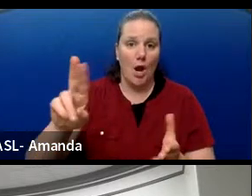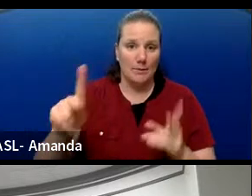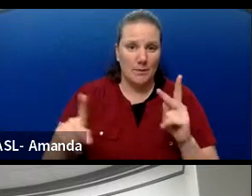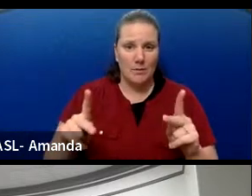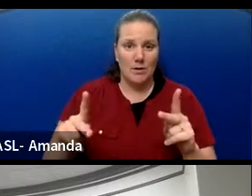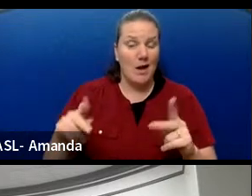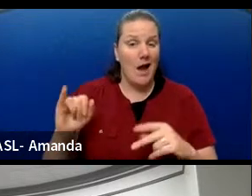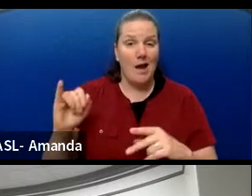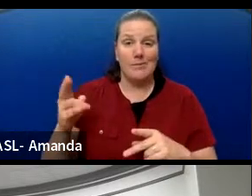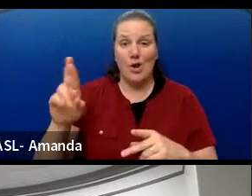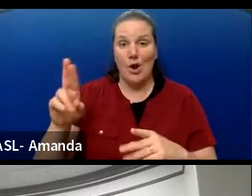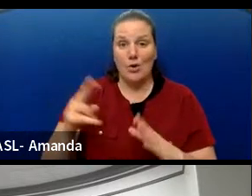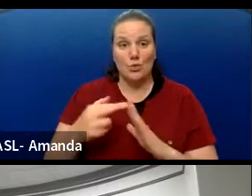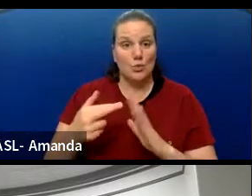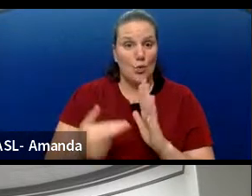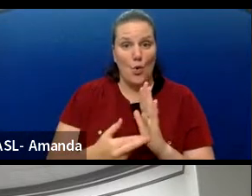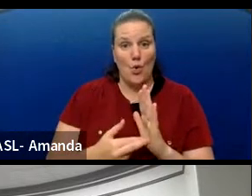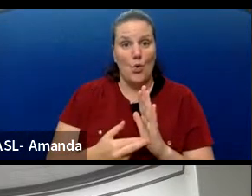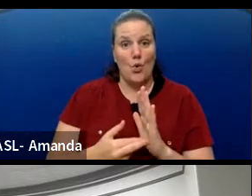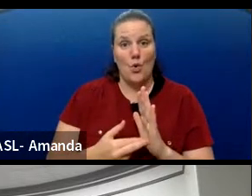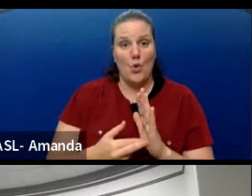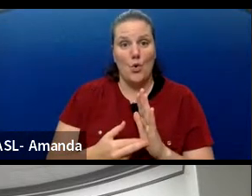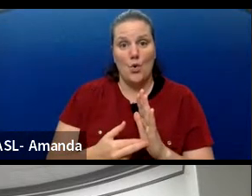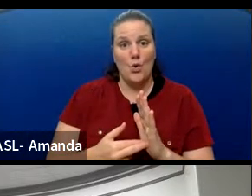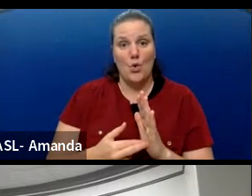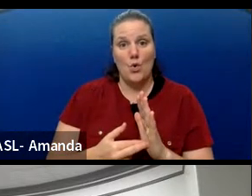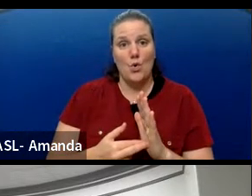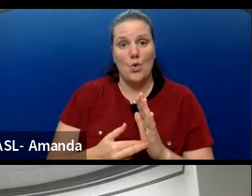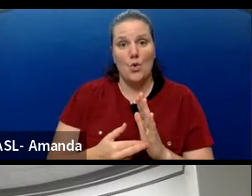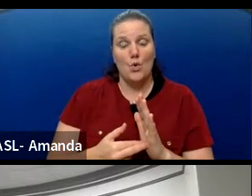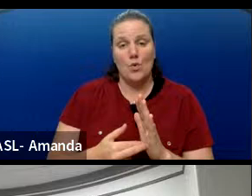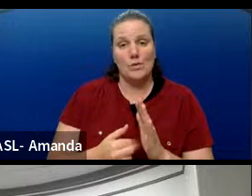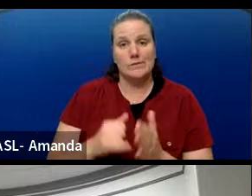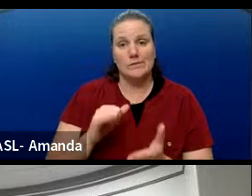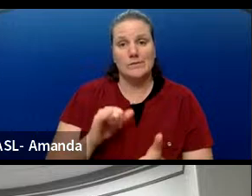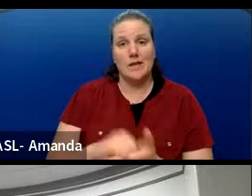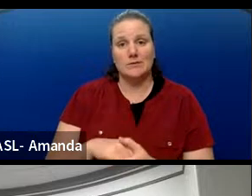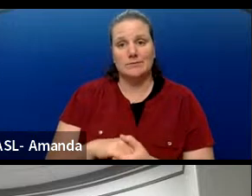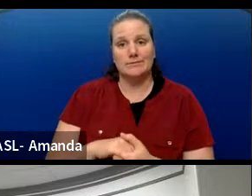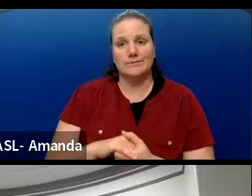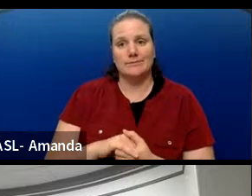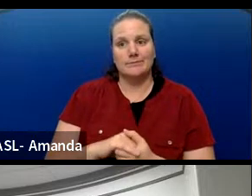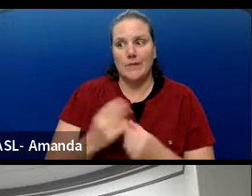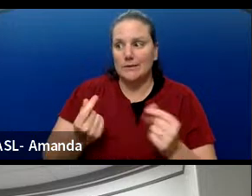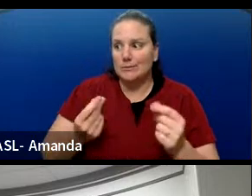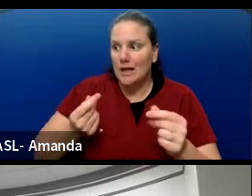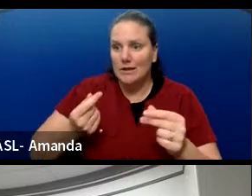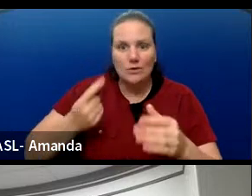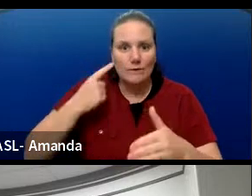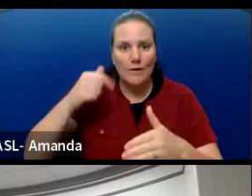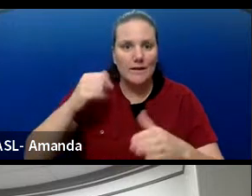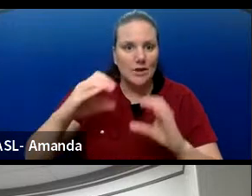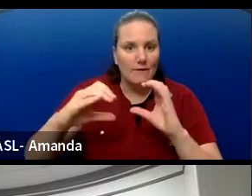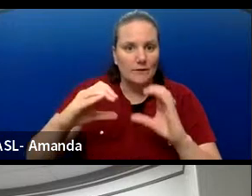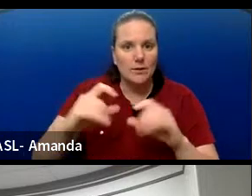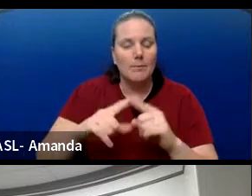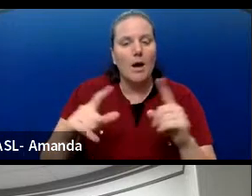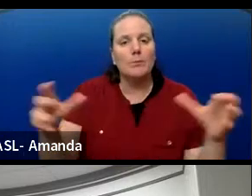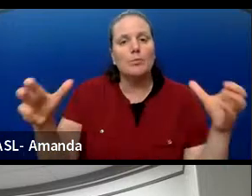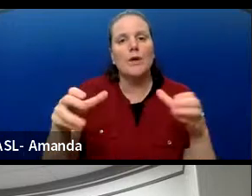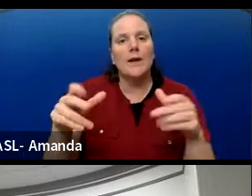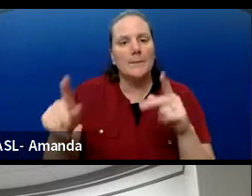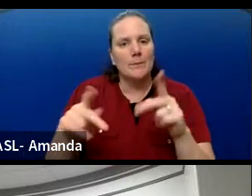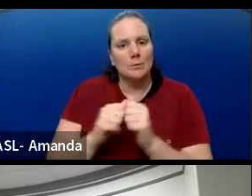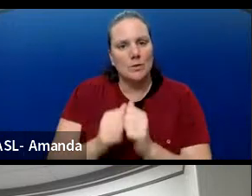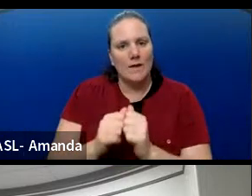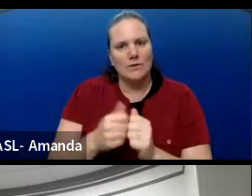IBR's role really would be as a expediter of these conversations, but bring these people together and say,